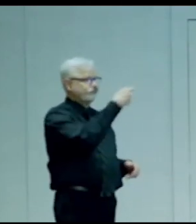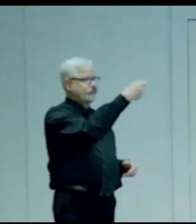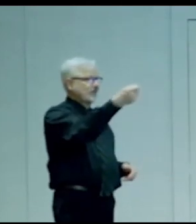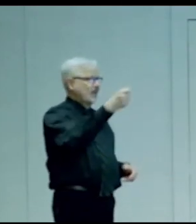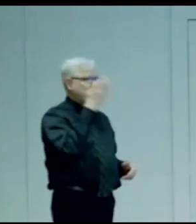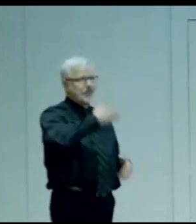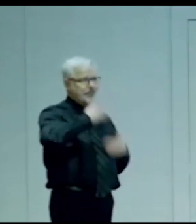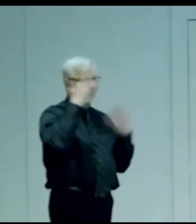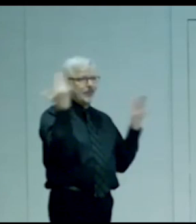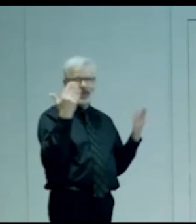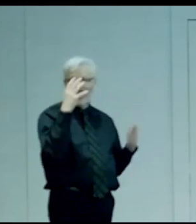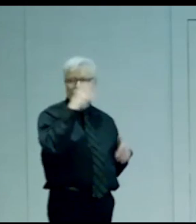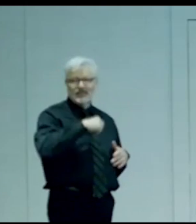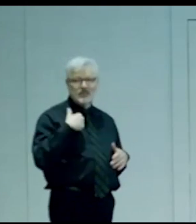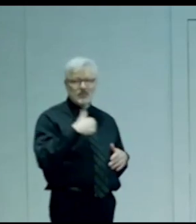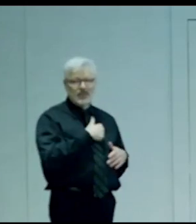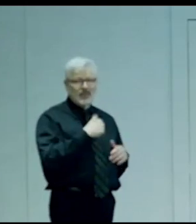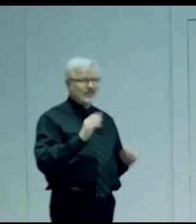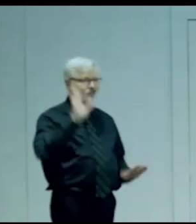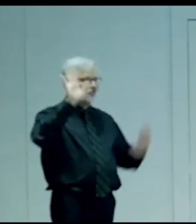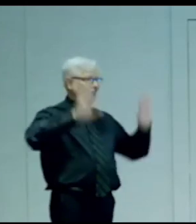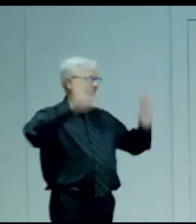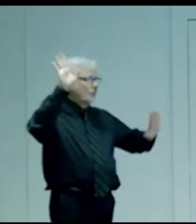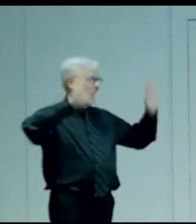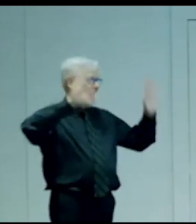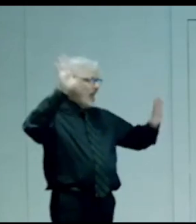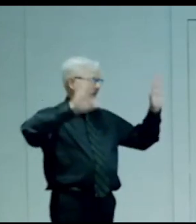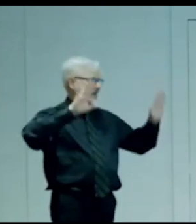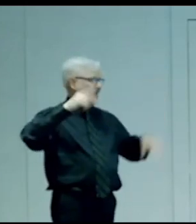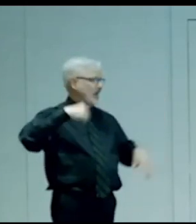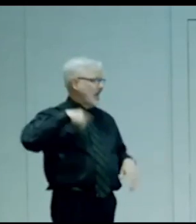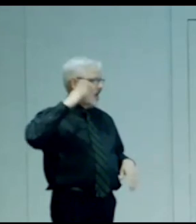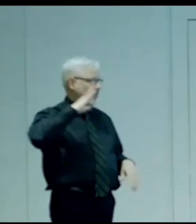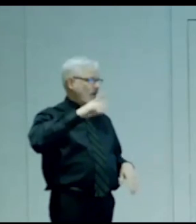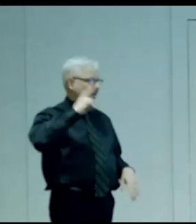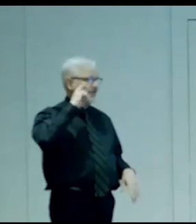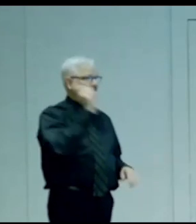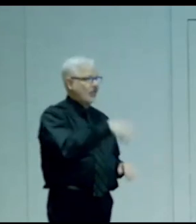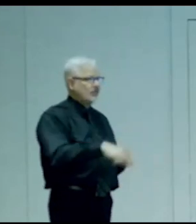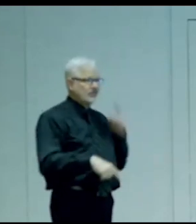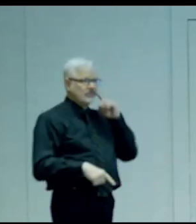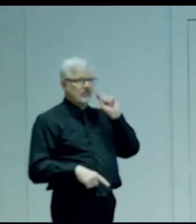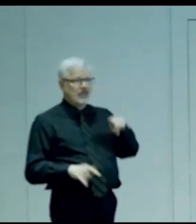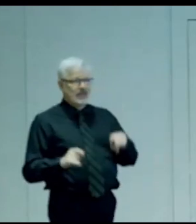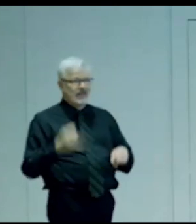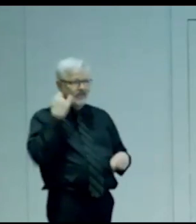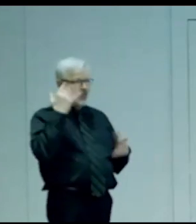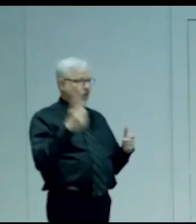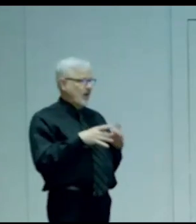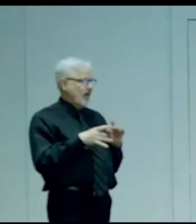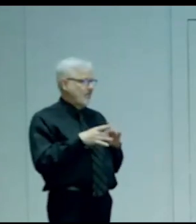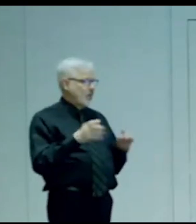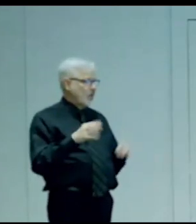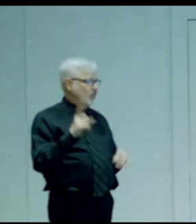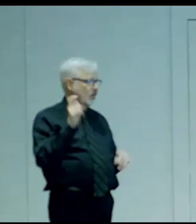I guess we can just raise your hand and I will acknowledge if you want to have time for a comment or a